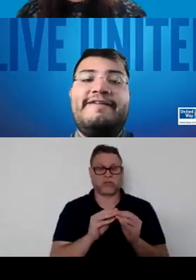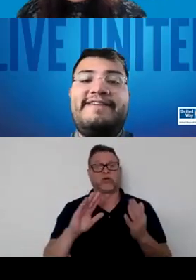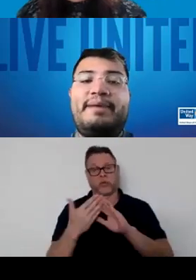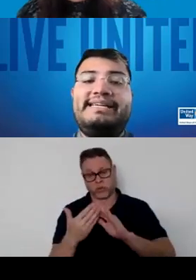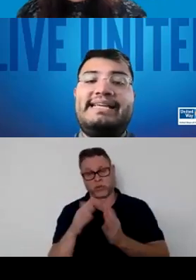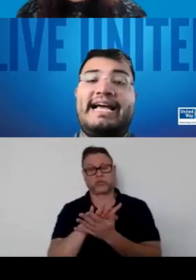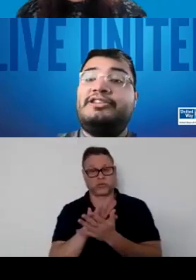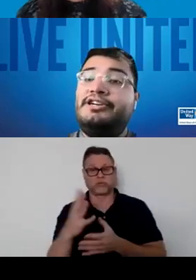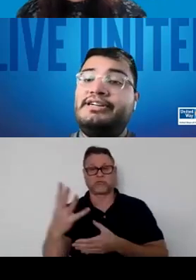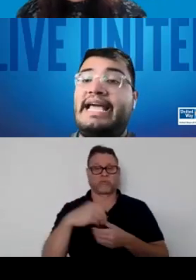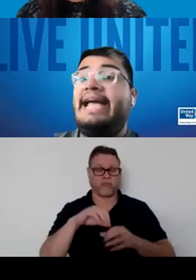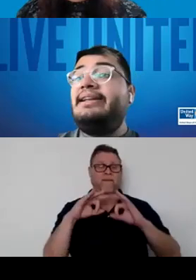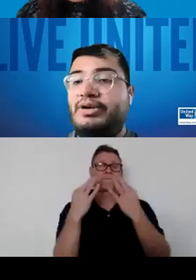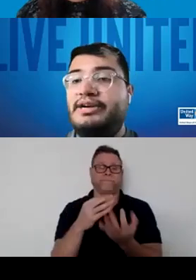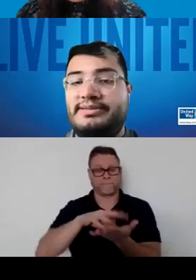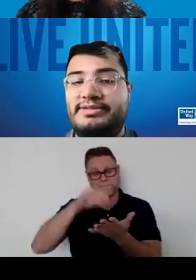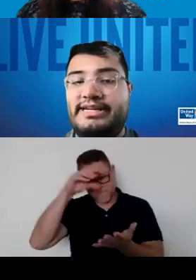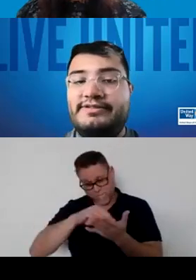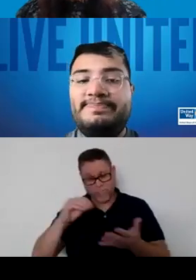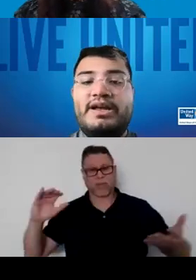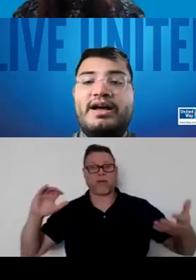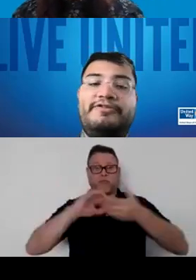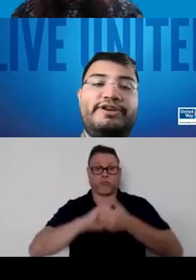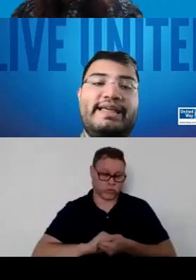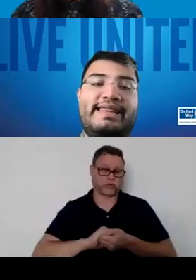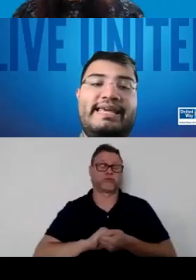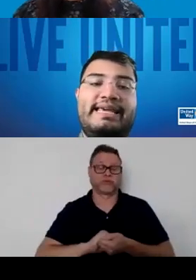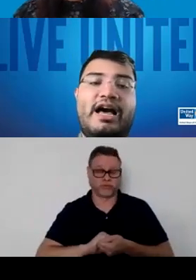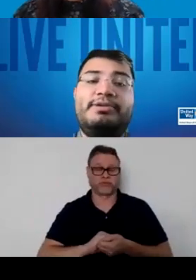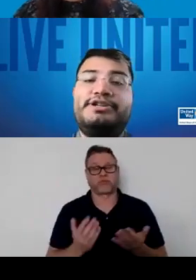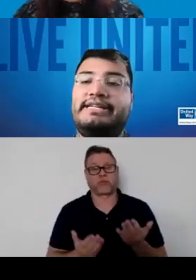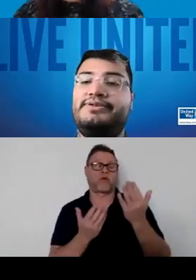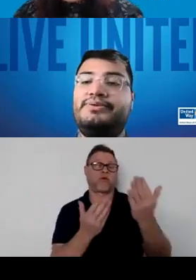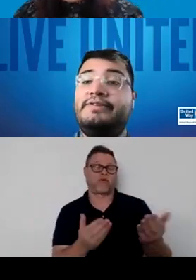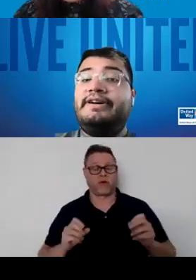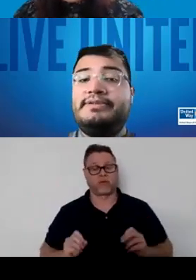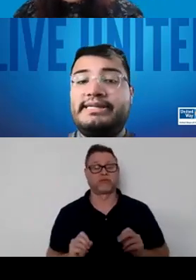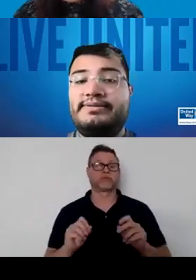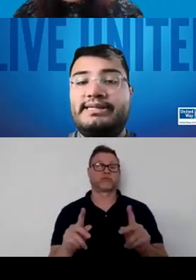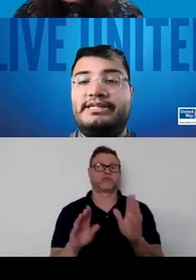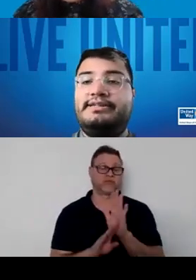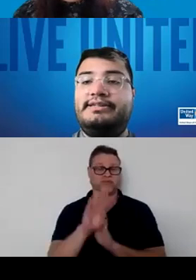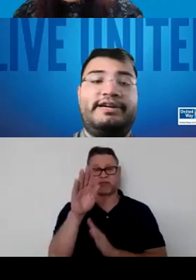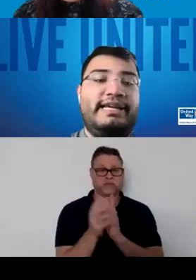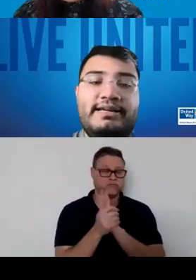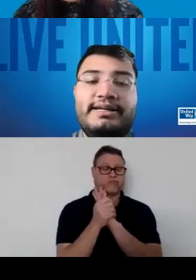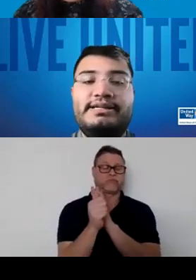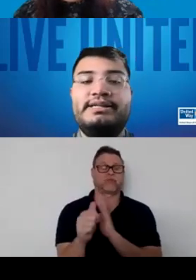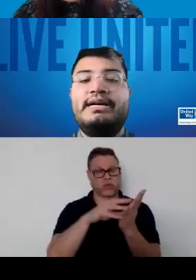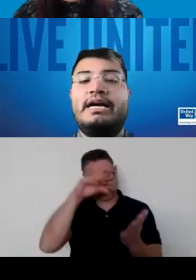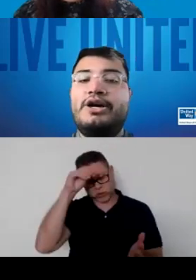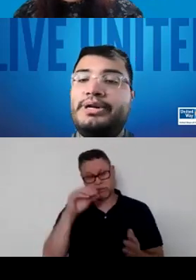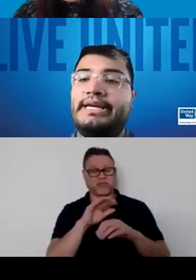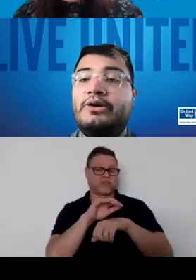engages families as learners and as partners themselves, offering the opportunity to develop skills such as learning